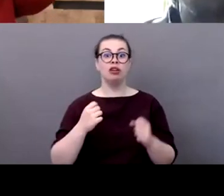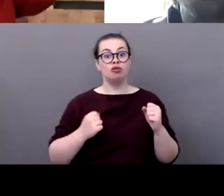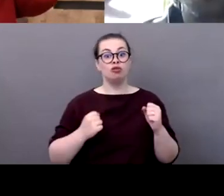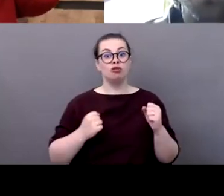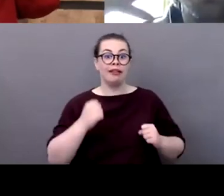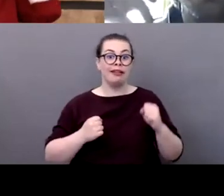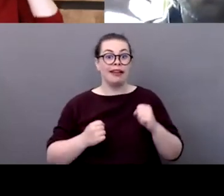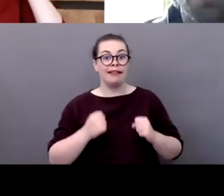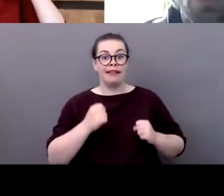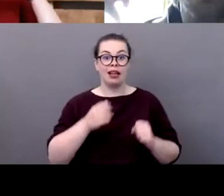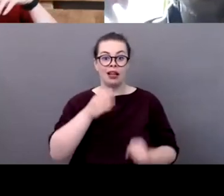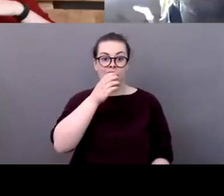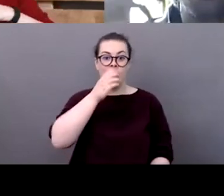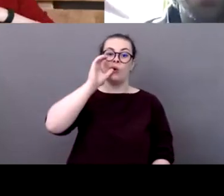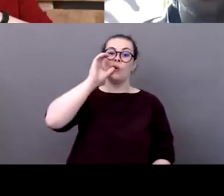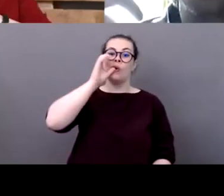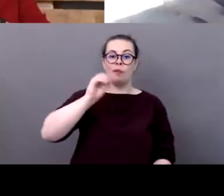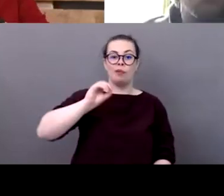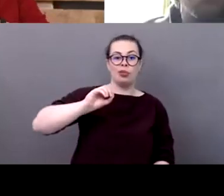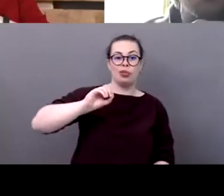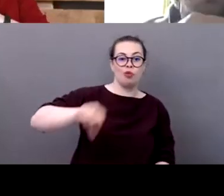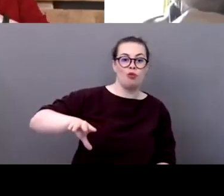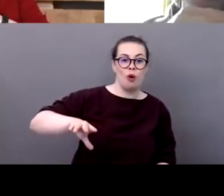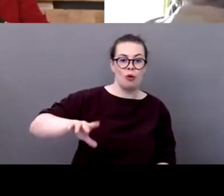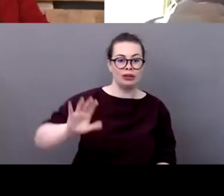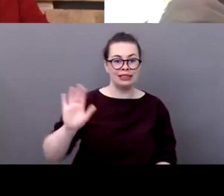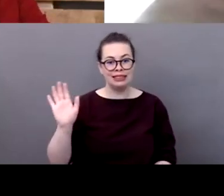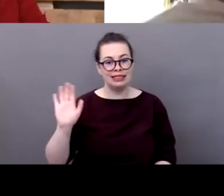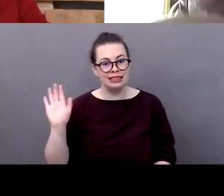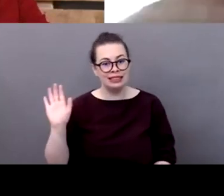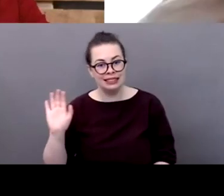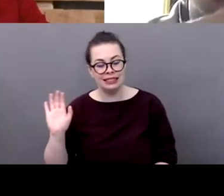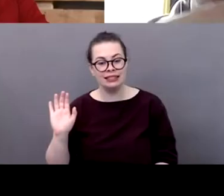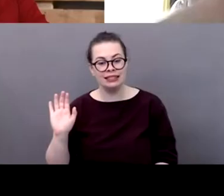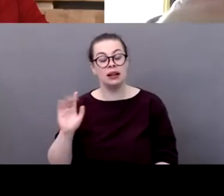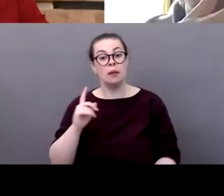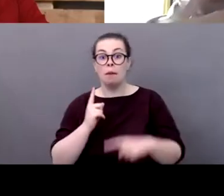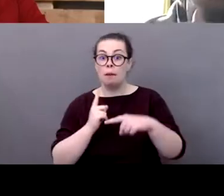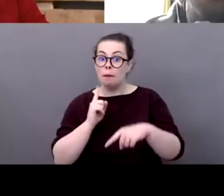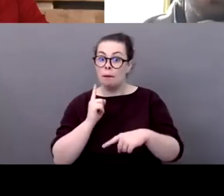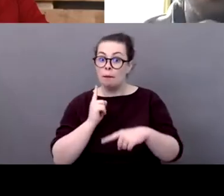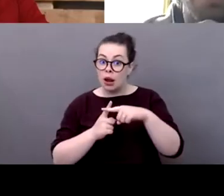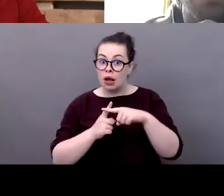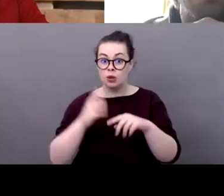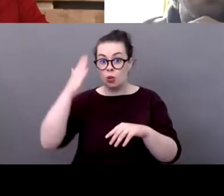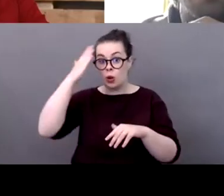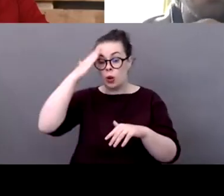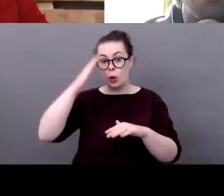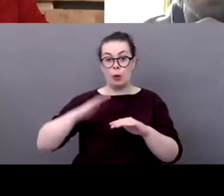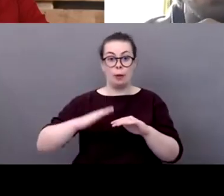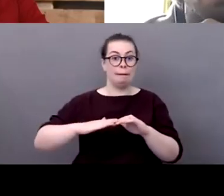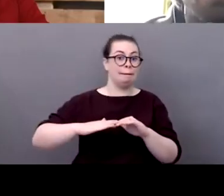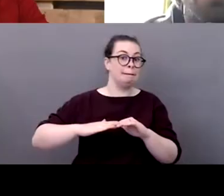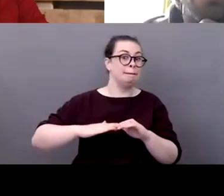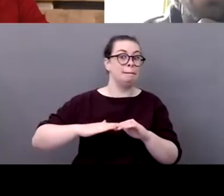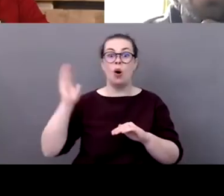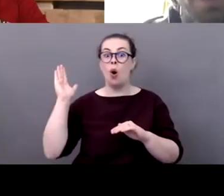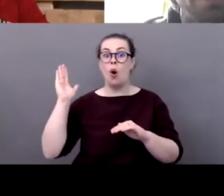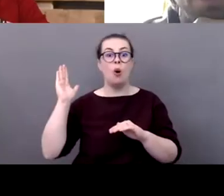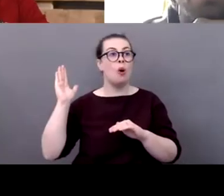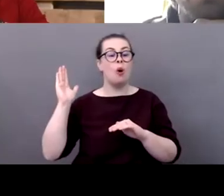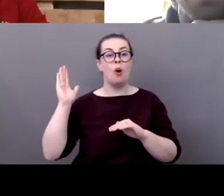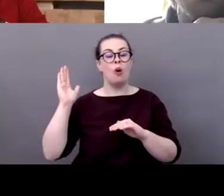but we know that the biggest impact comes to from the industrial side when it comes